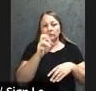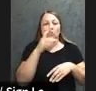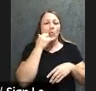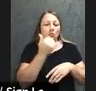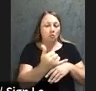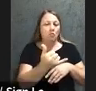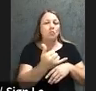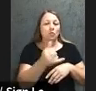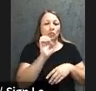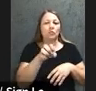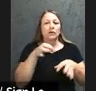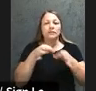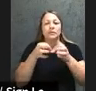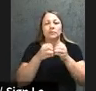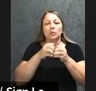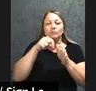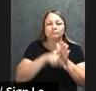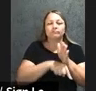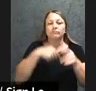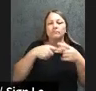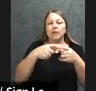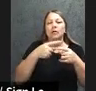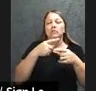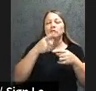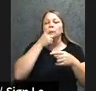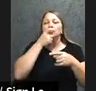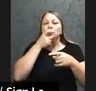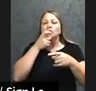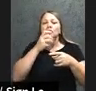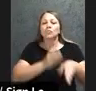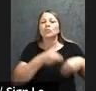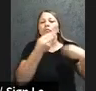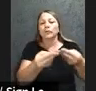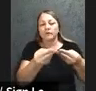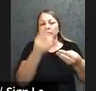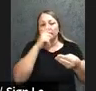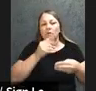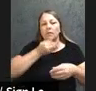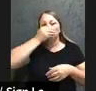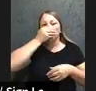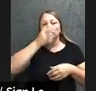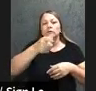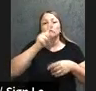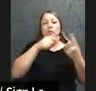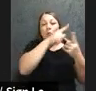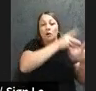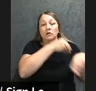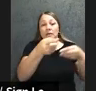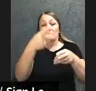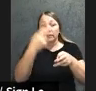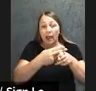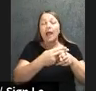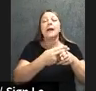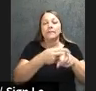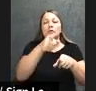number, they can tell you some more about who's participating. And then you would call that facility, they tell you the Walgreens on